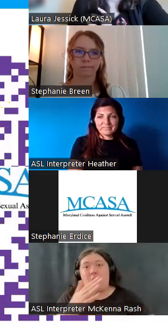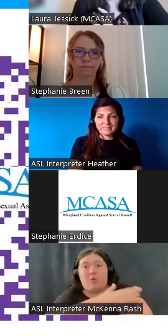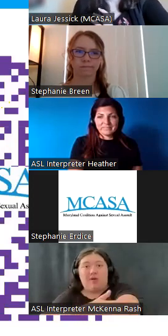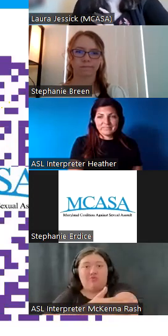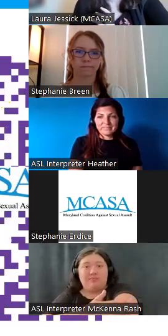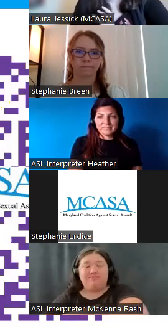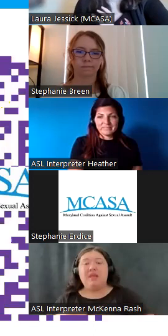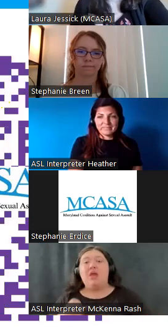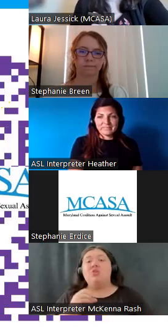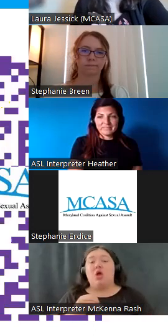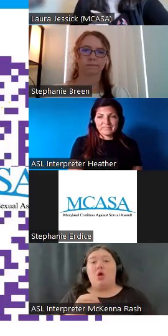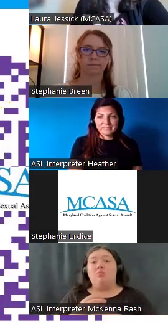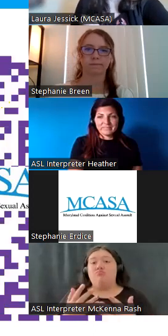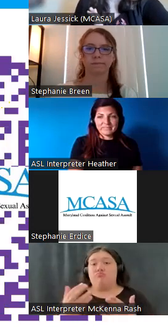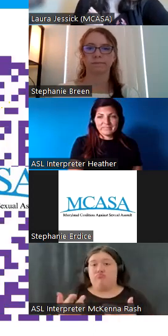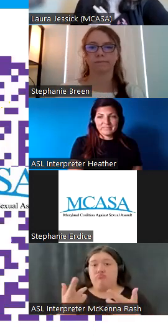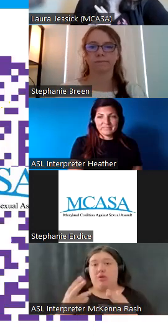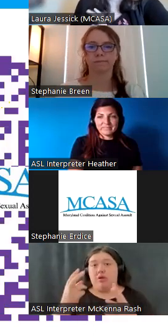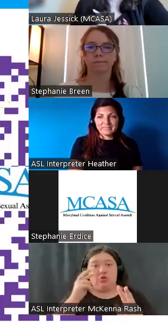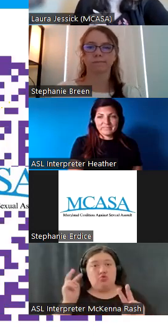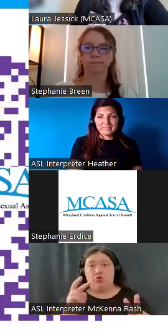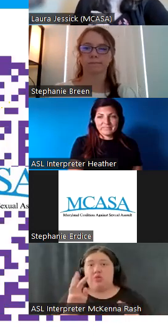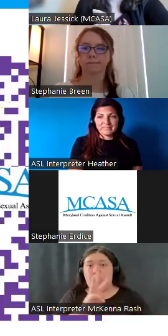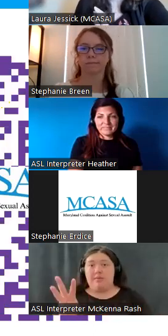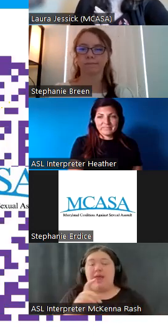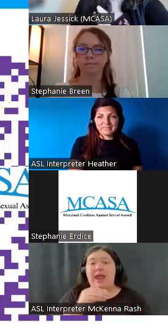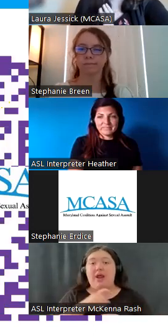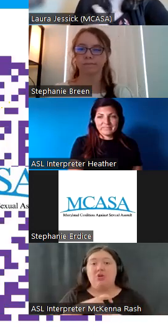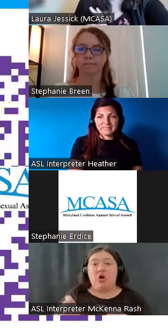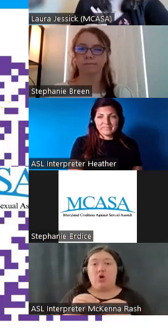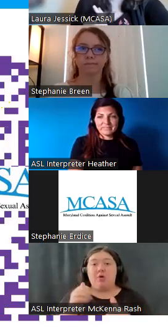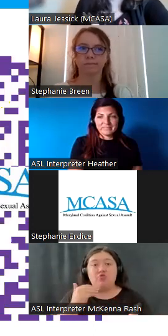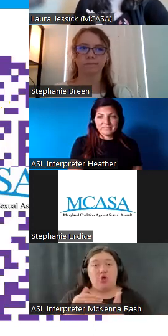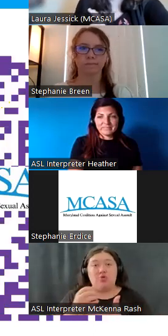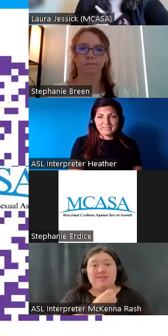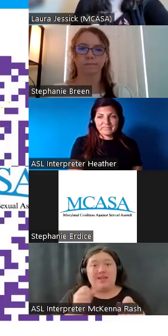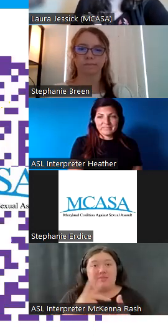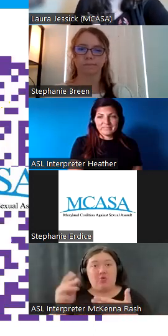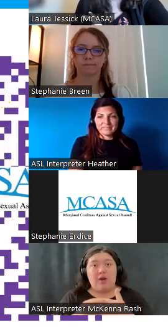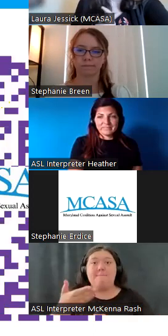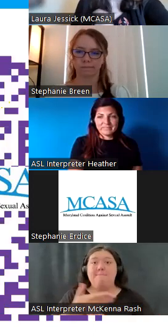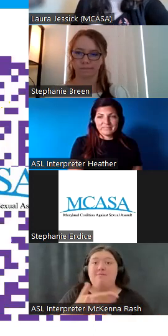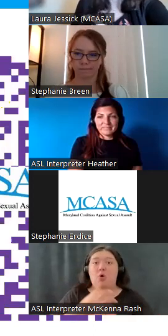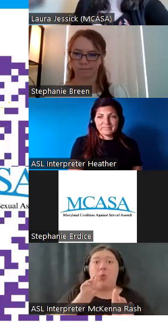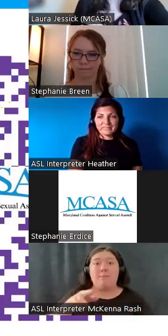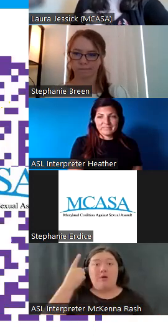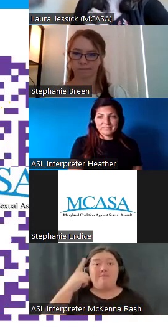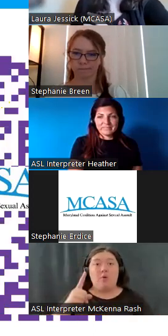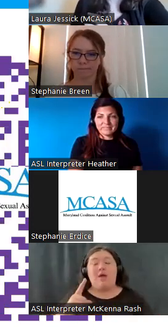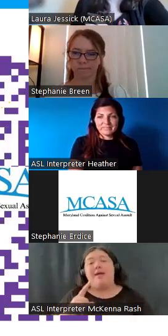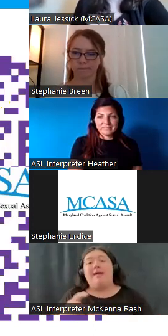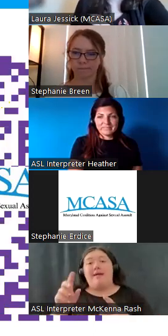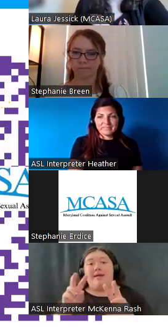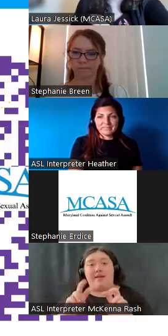take a look at our website and possibly call your nearest SAFE program before reporting for an exam to make sure that they